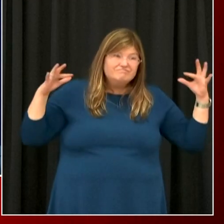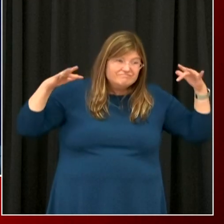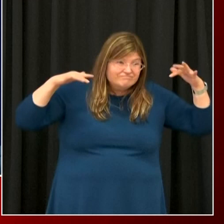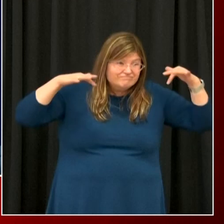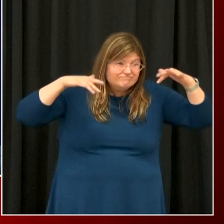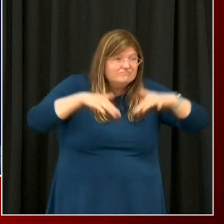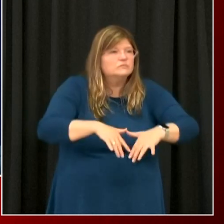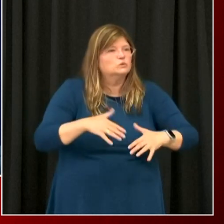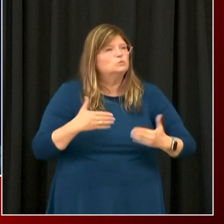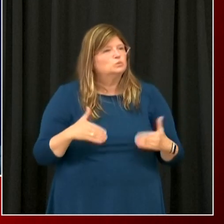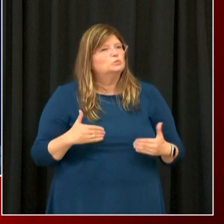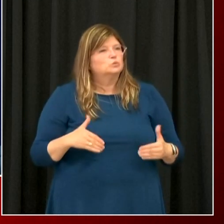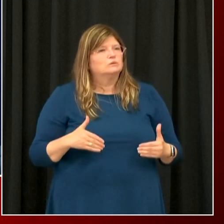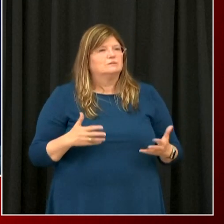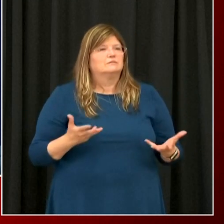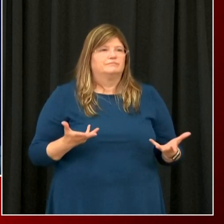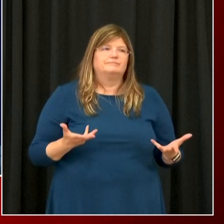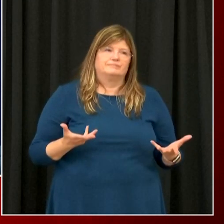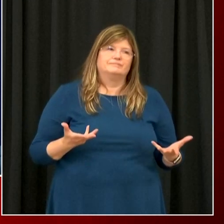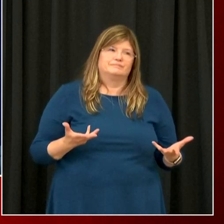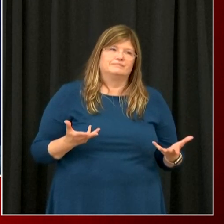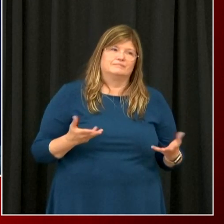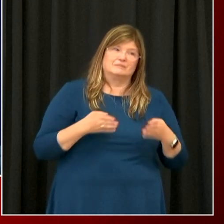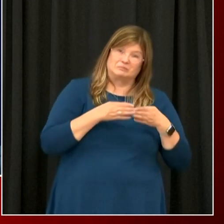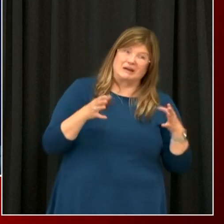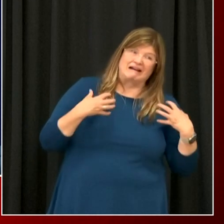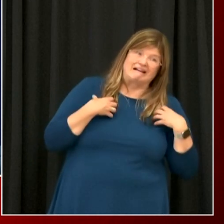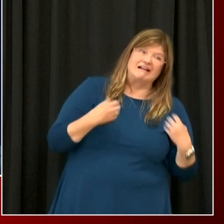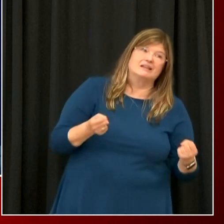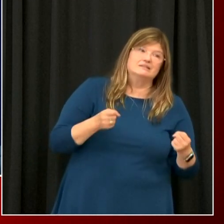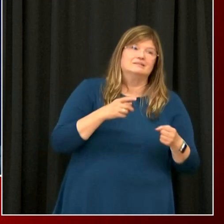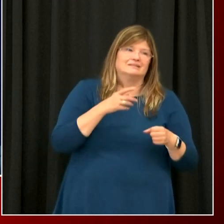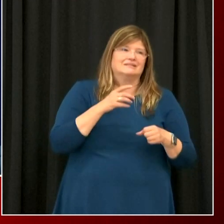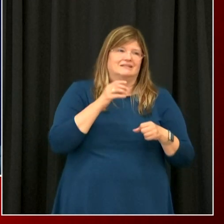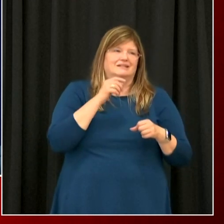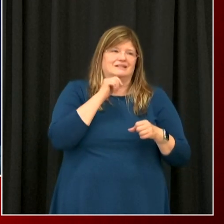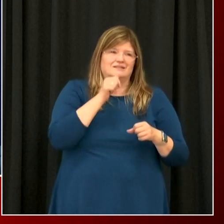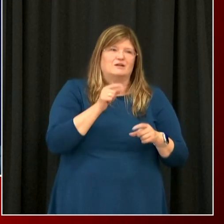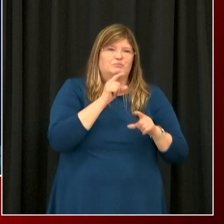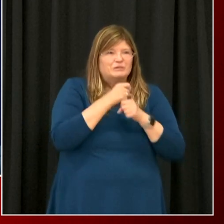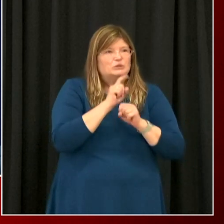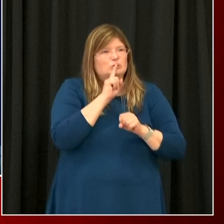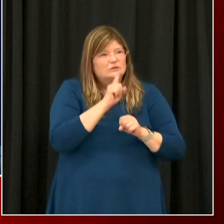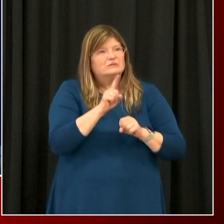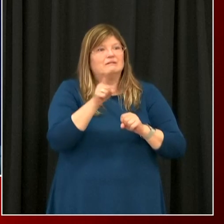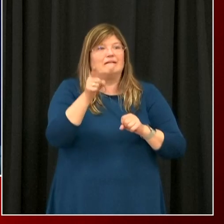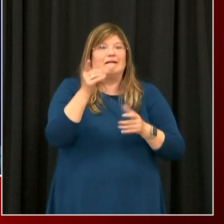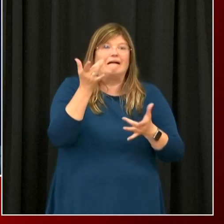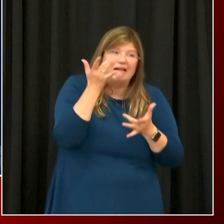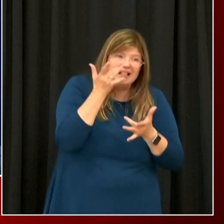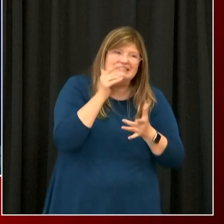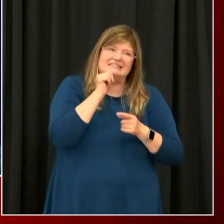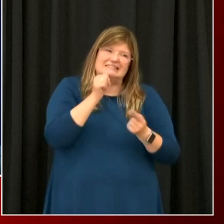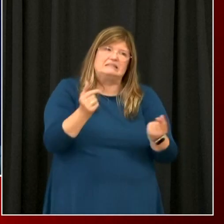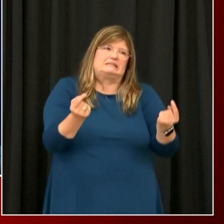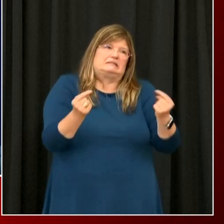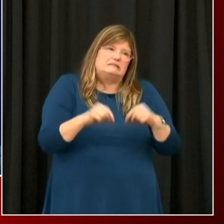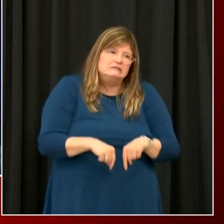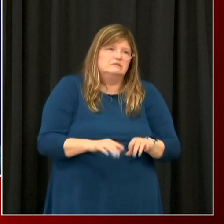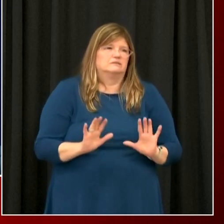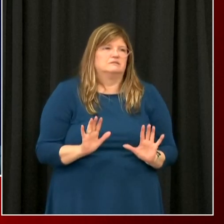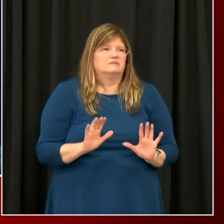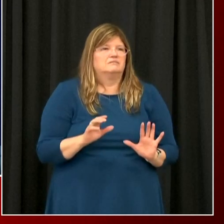issues is to ensure that we don't have people who are going to be inclined to be involved in bad behavior.